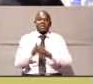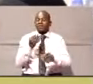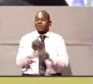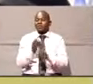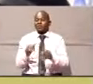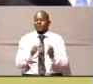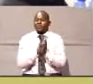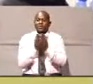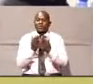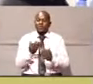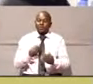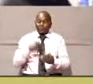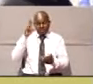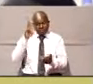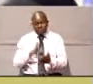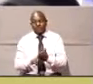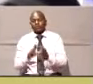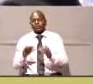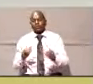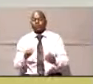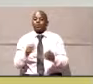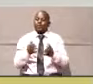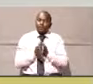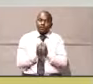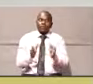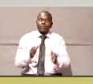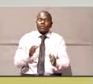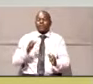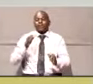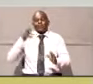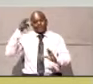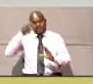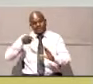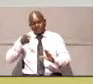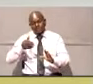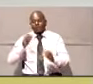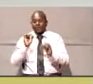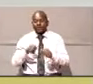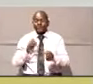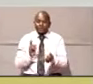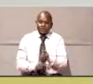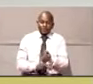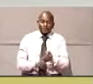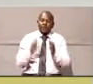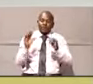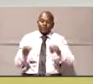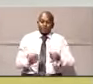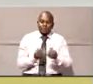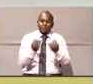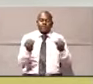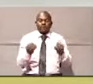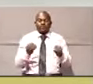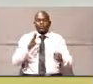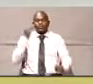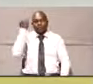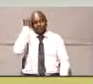story. Because we have to prove to the audience. Journalists shall be receiving information from the